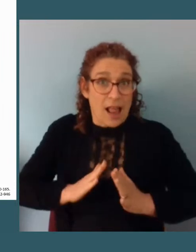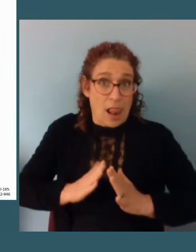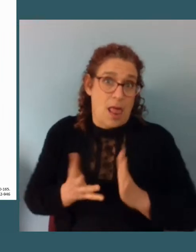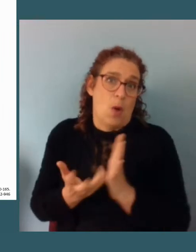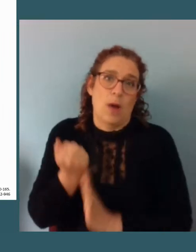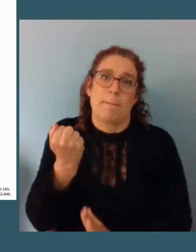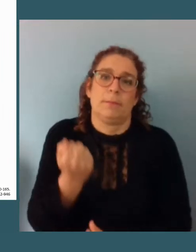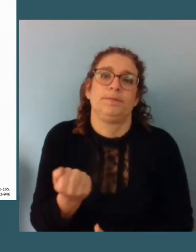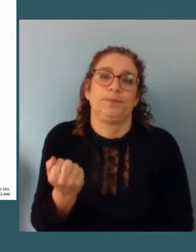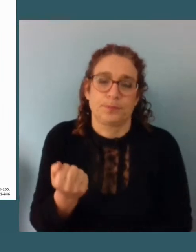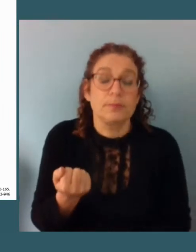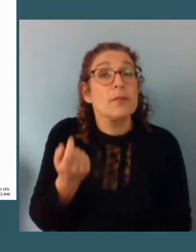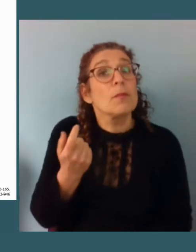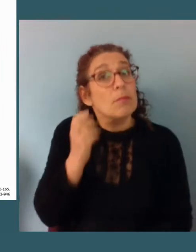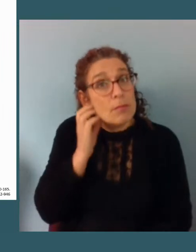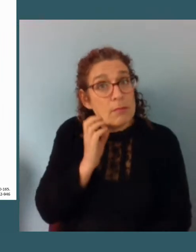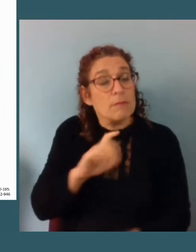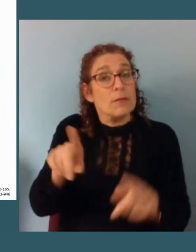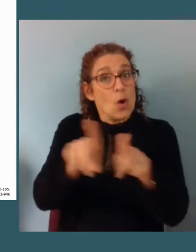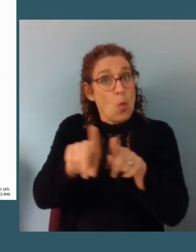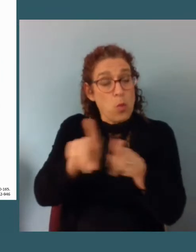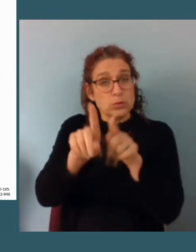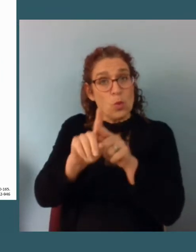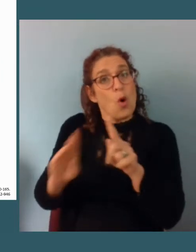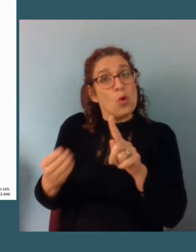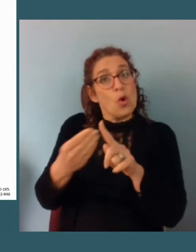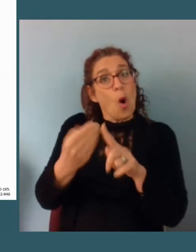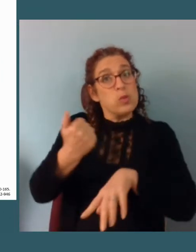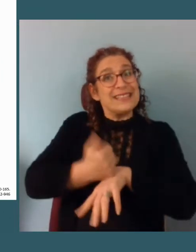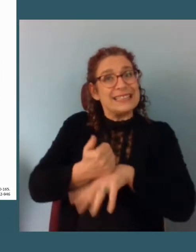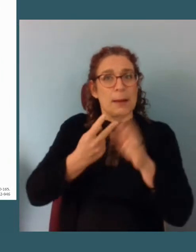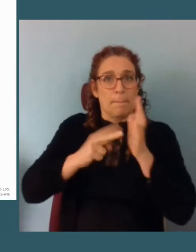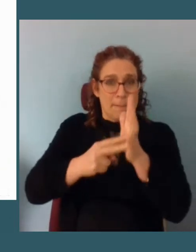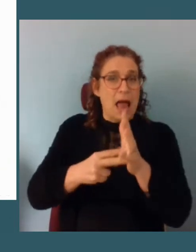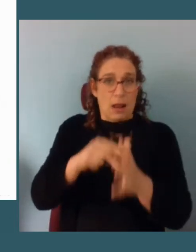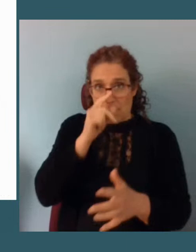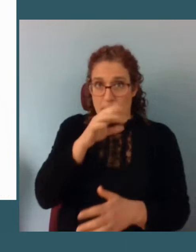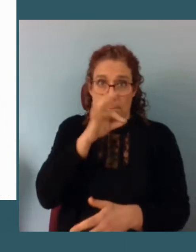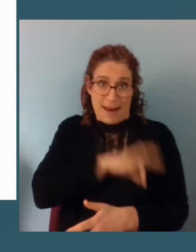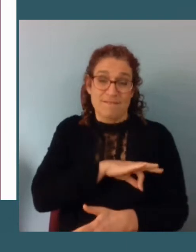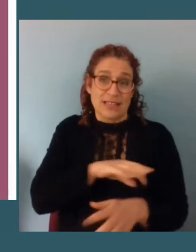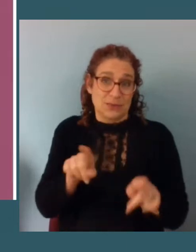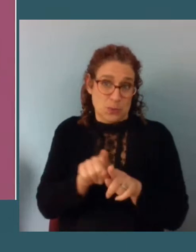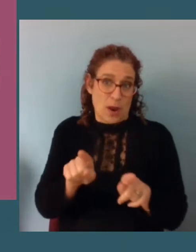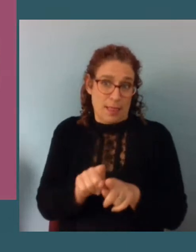know that goal setting and planning can also be beneficial to improve self-management.